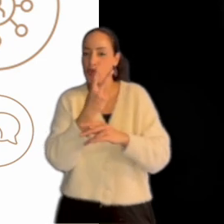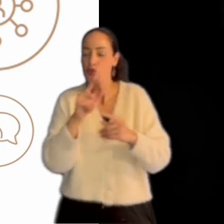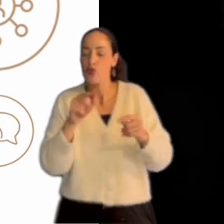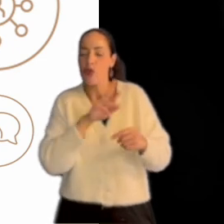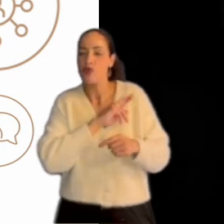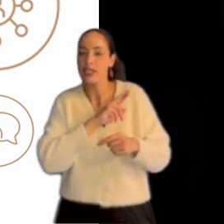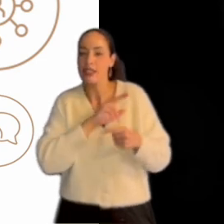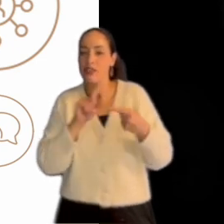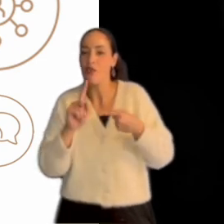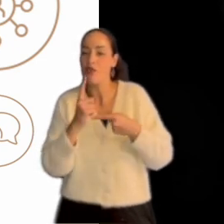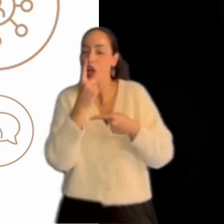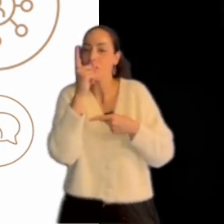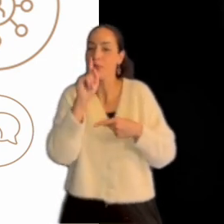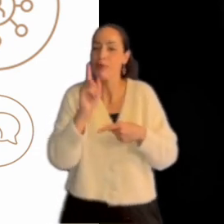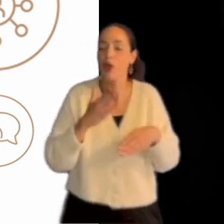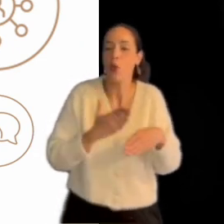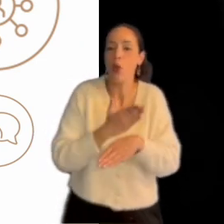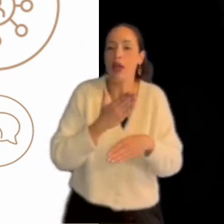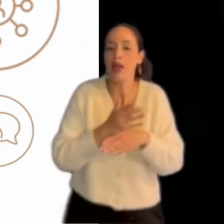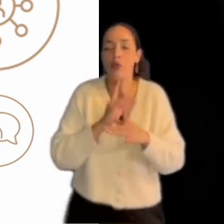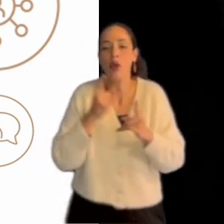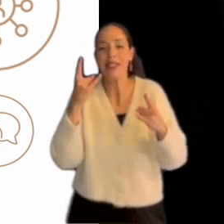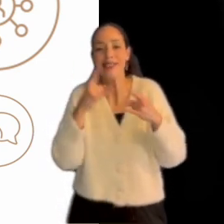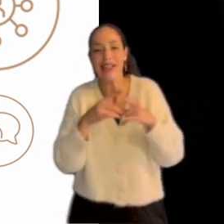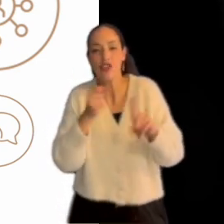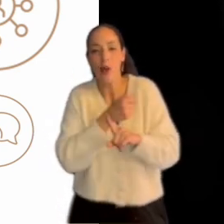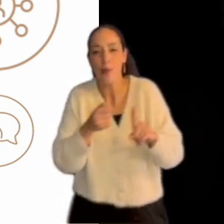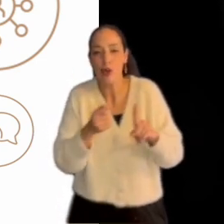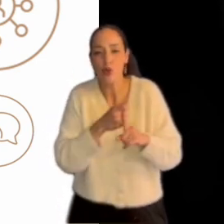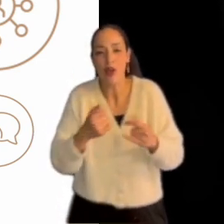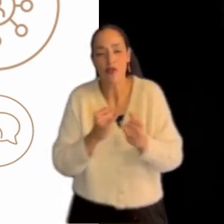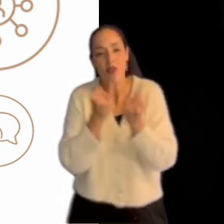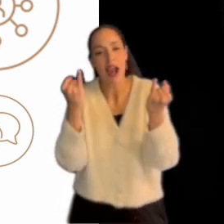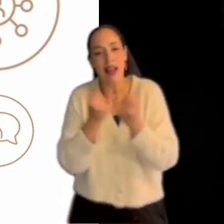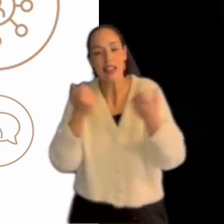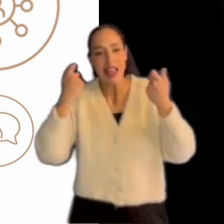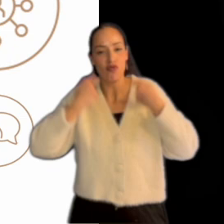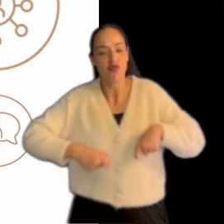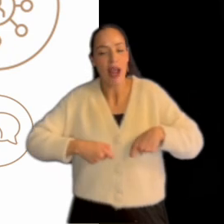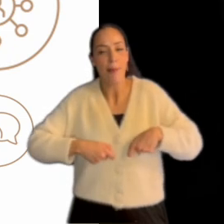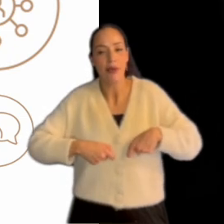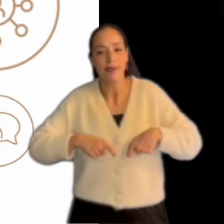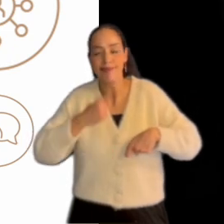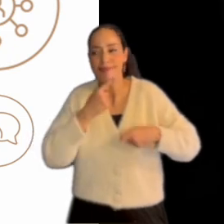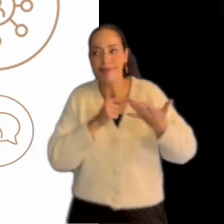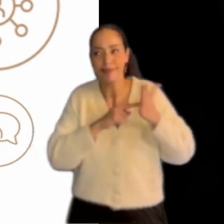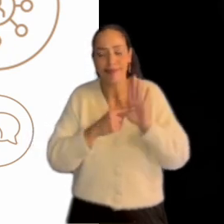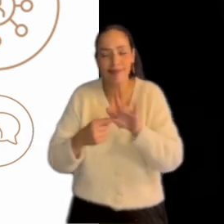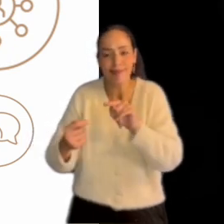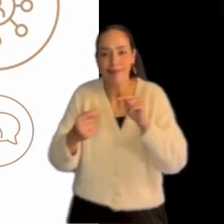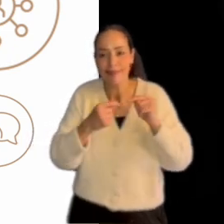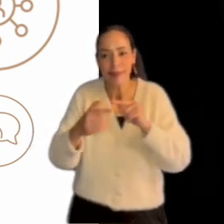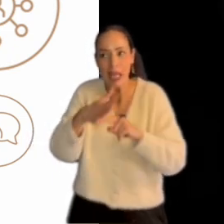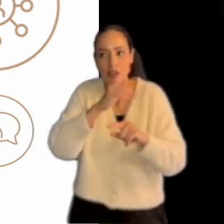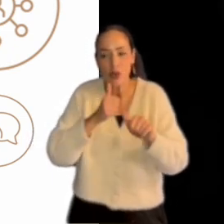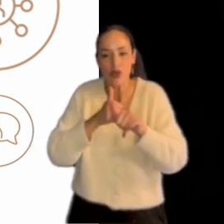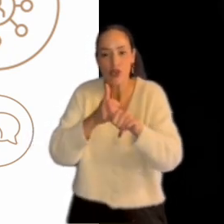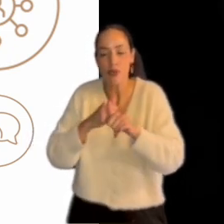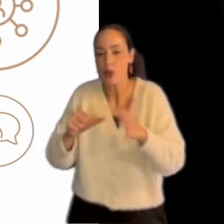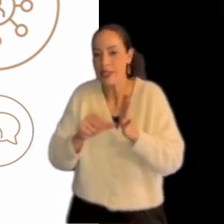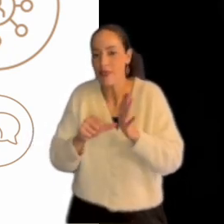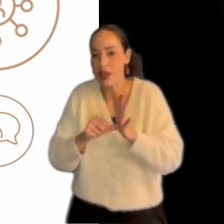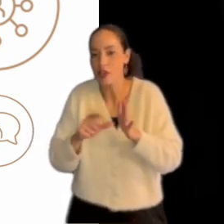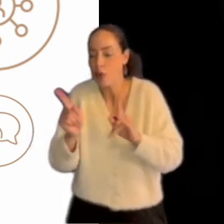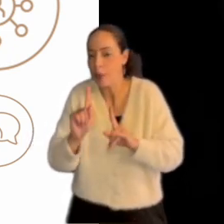sources of social support for many of their beneficiaries who feel unable to disclose their experiences. These concerns are